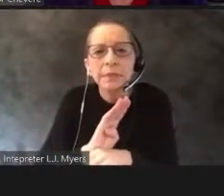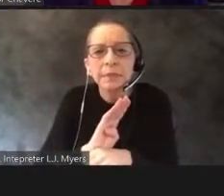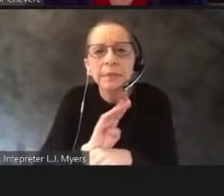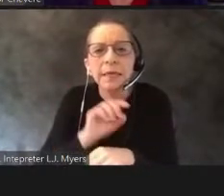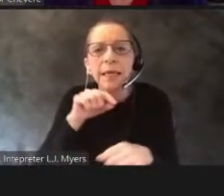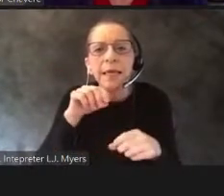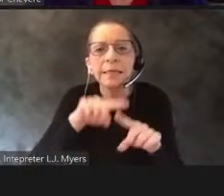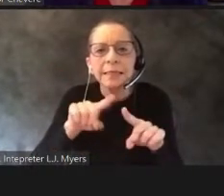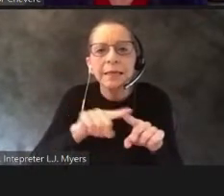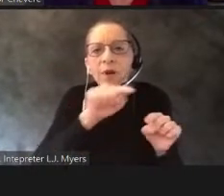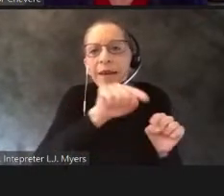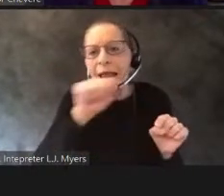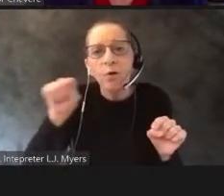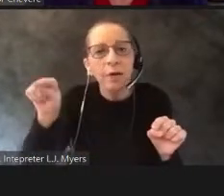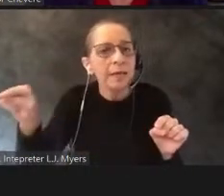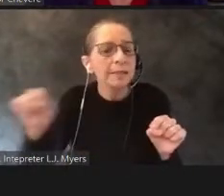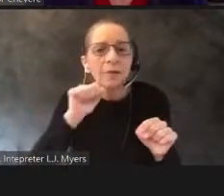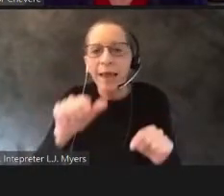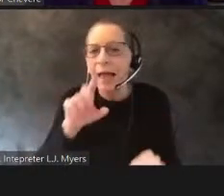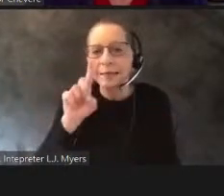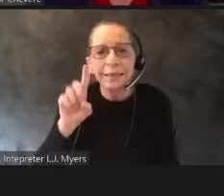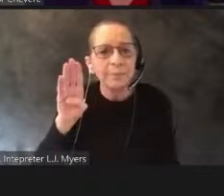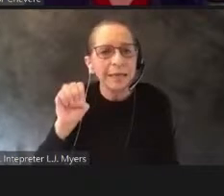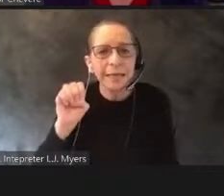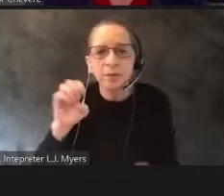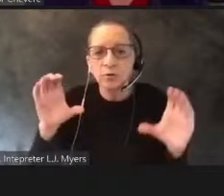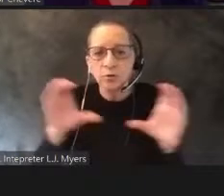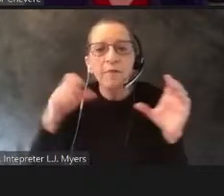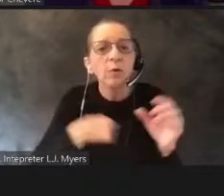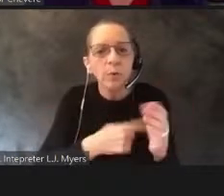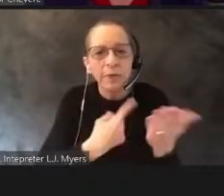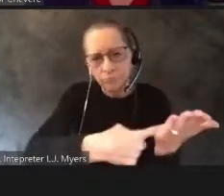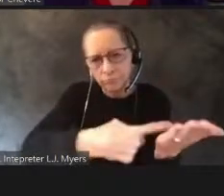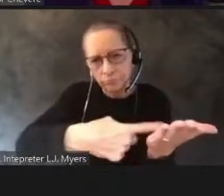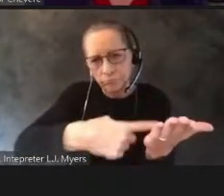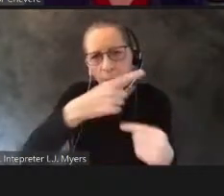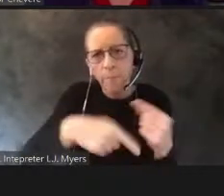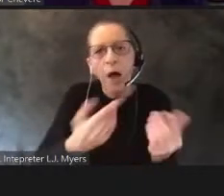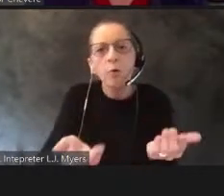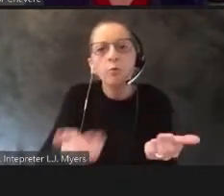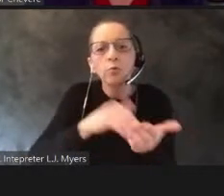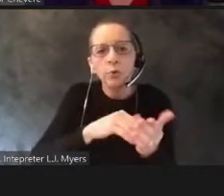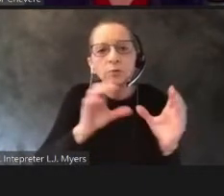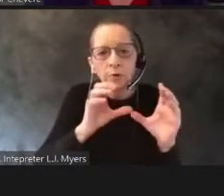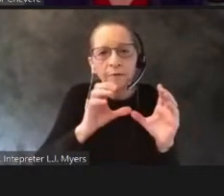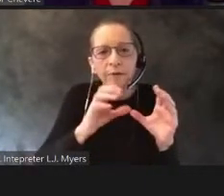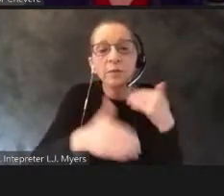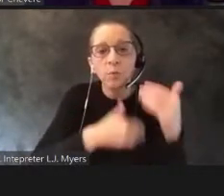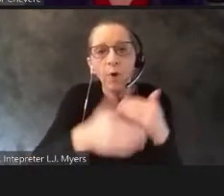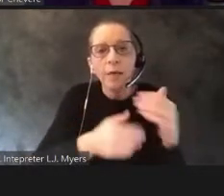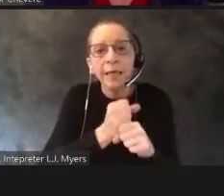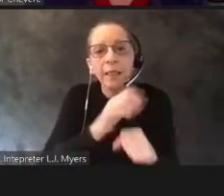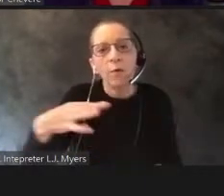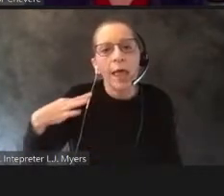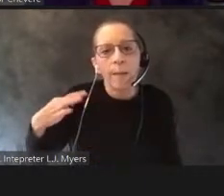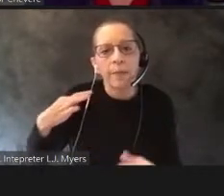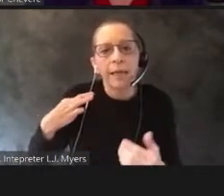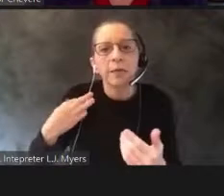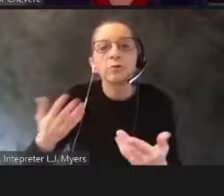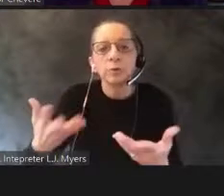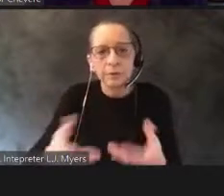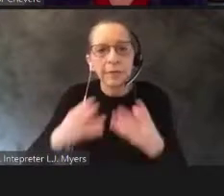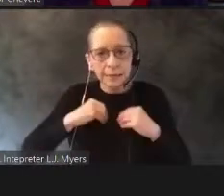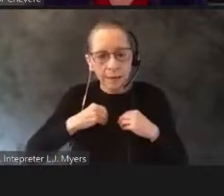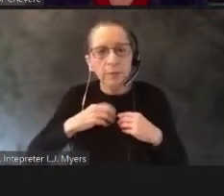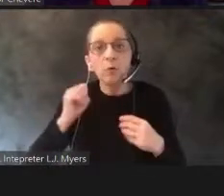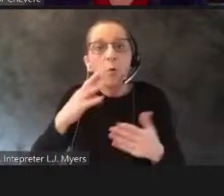areas that are just not DBE certified. So we can talk to them about the certification process and get their application submitted.